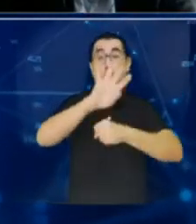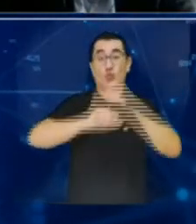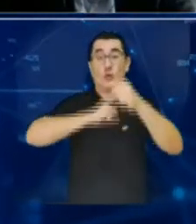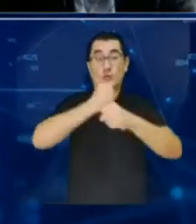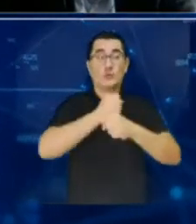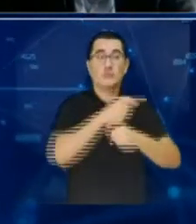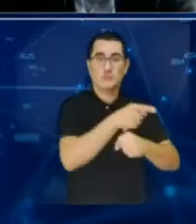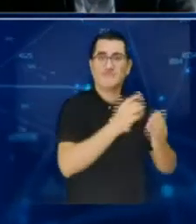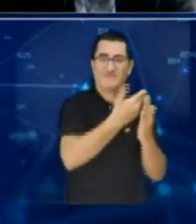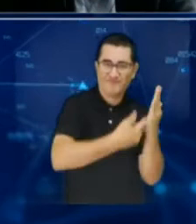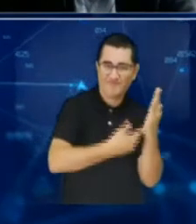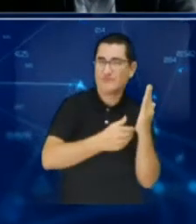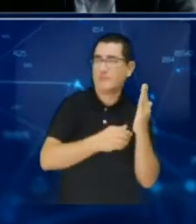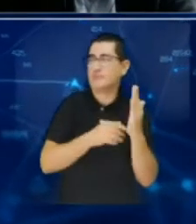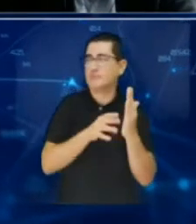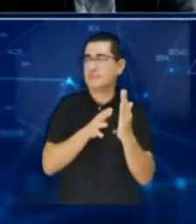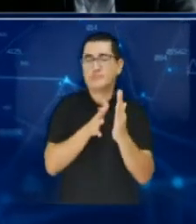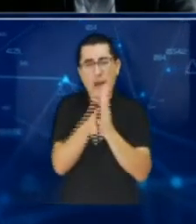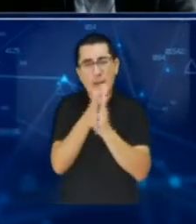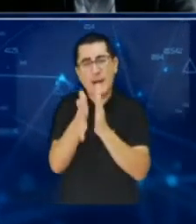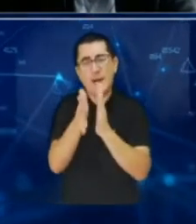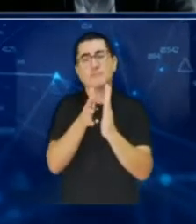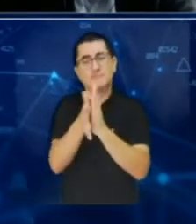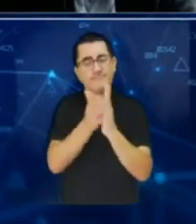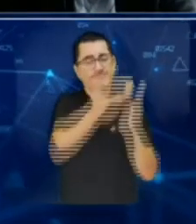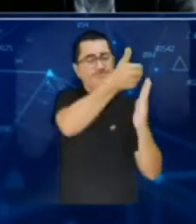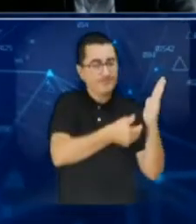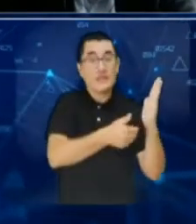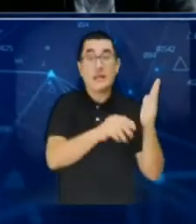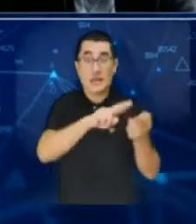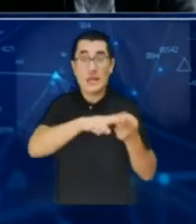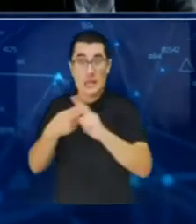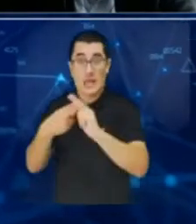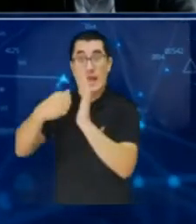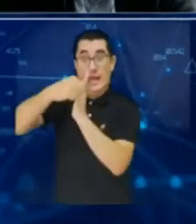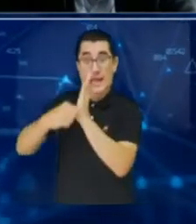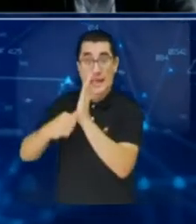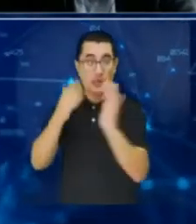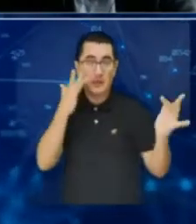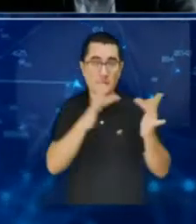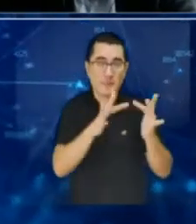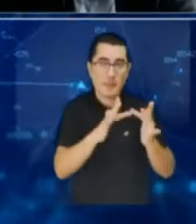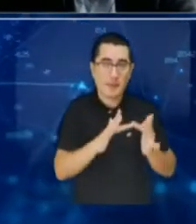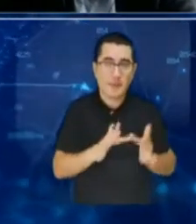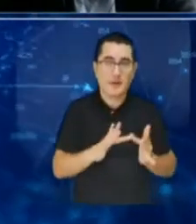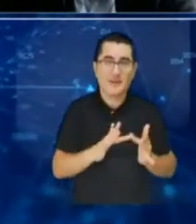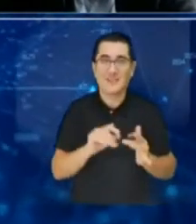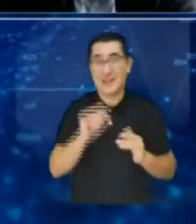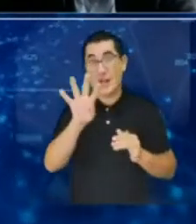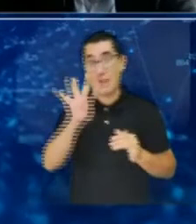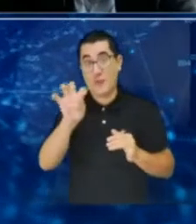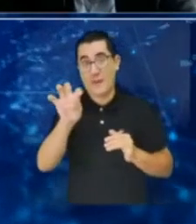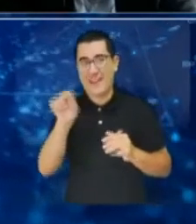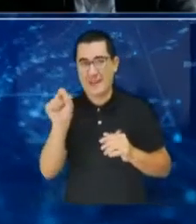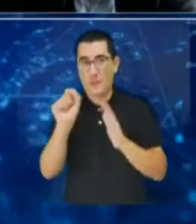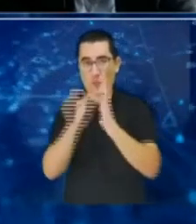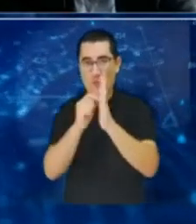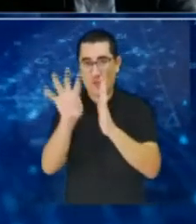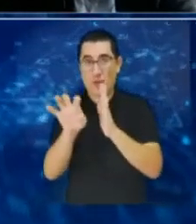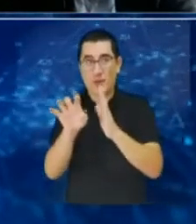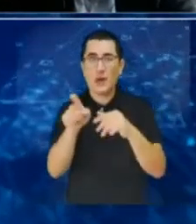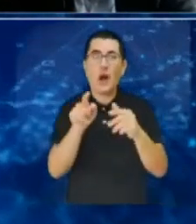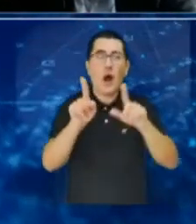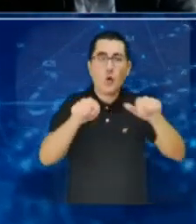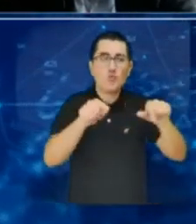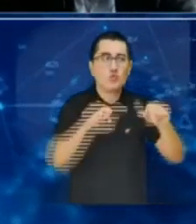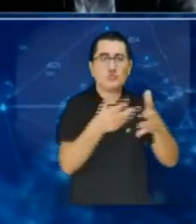the director for radio communications office submit, of course, following the guidelines of the agenda.